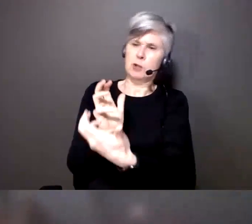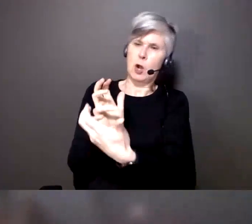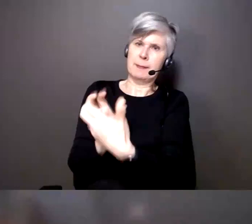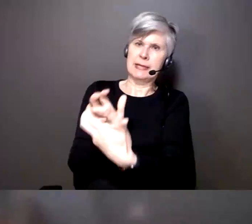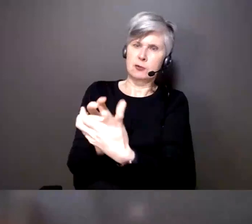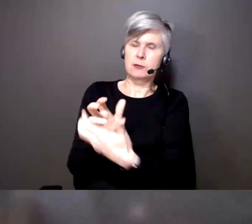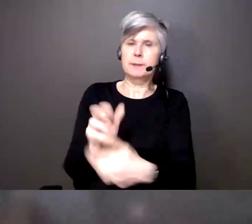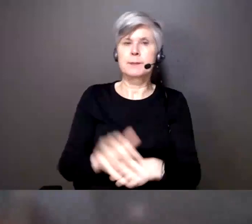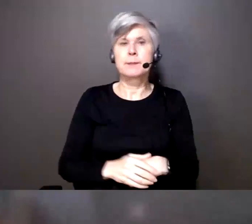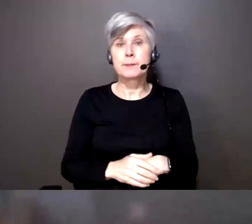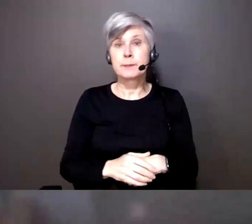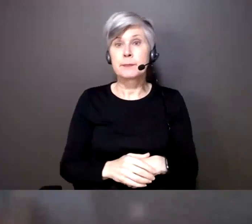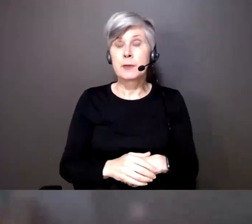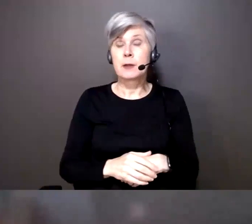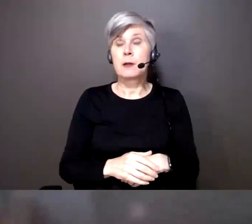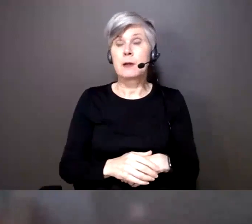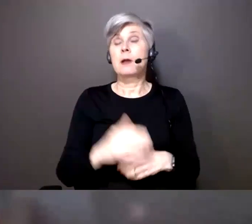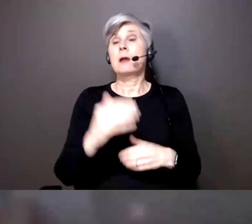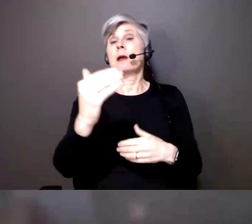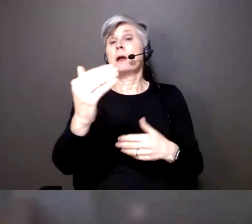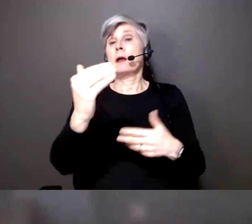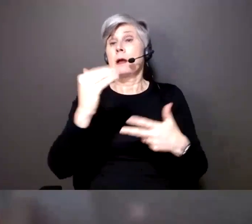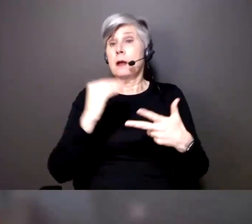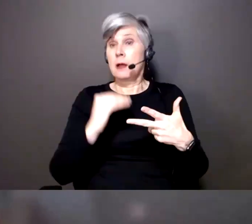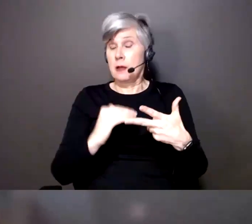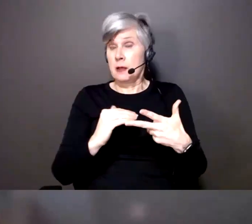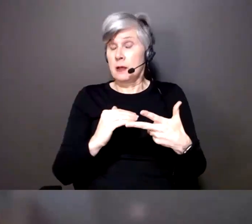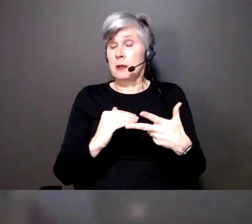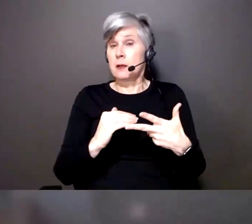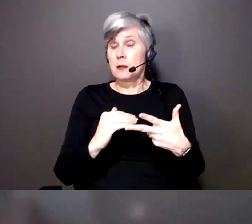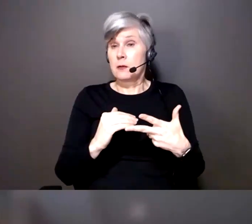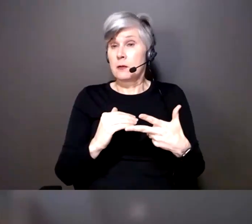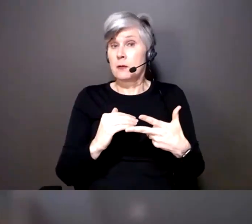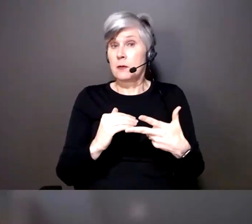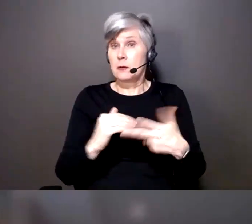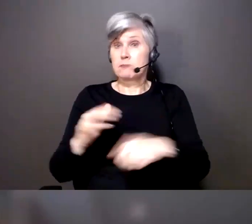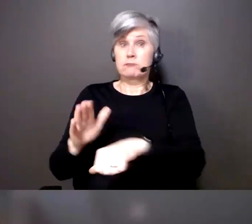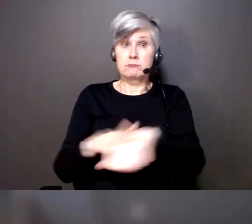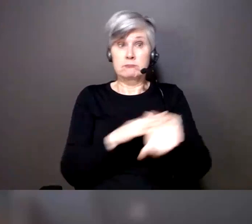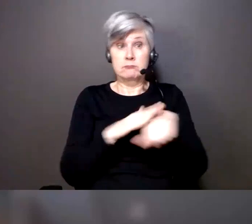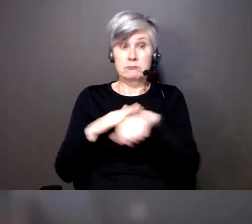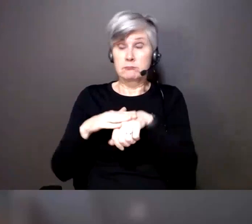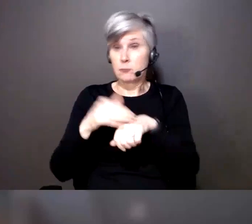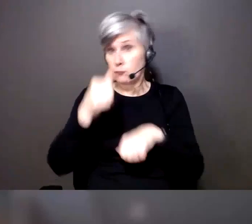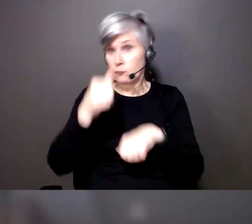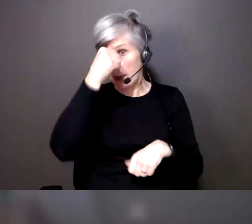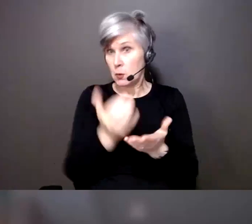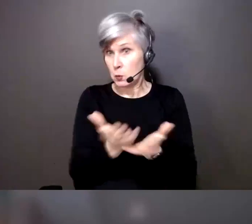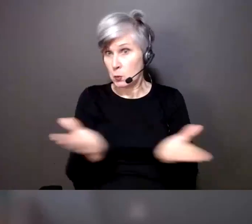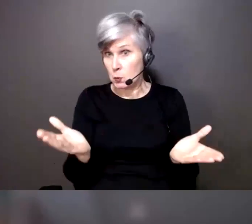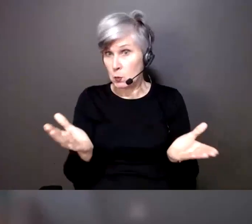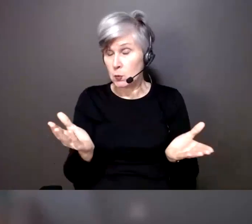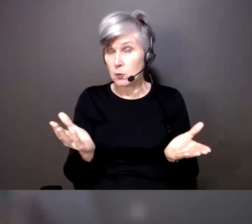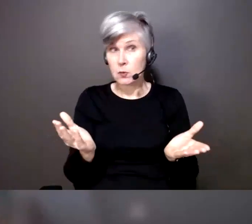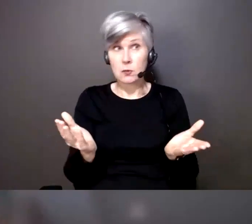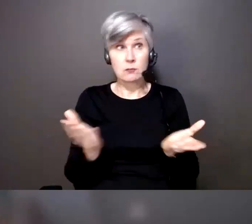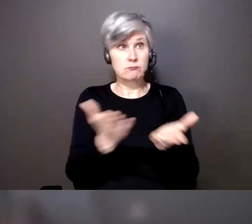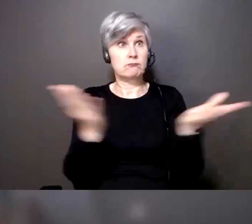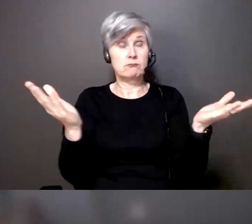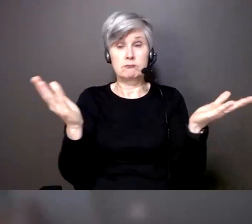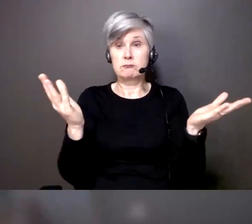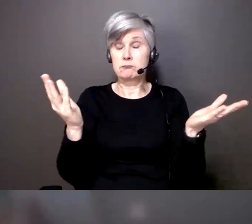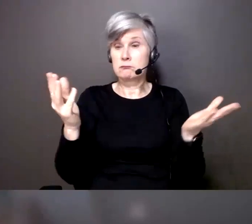not least, just to remind us all that every organization in the federal public